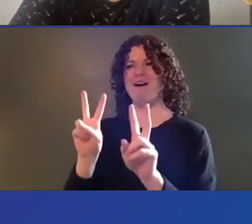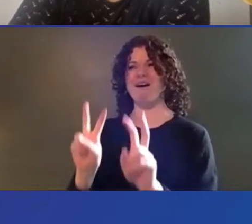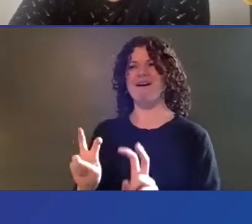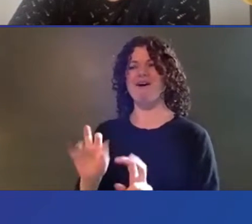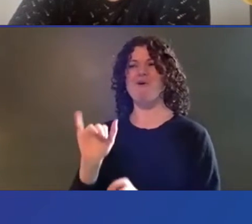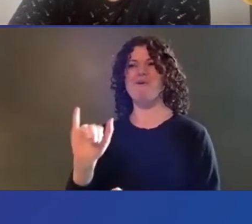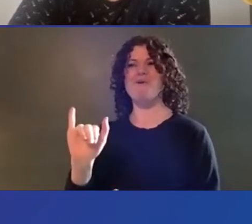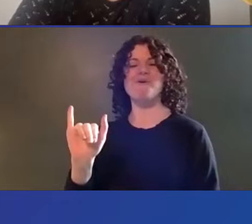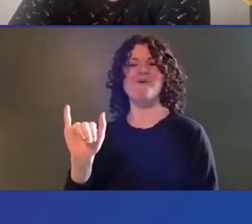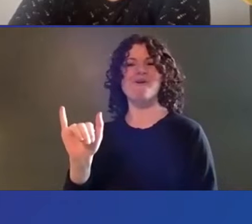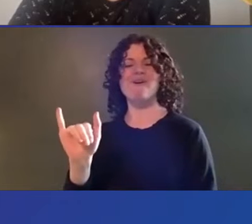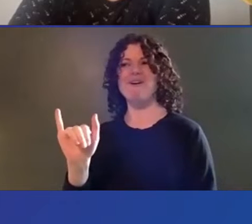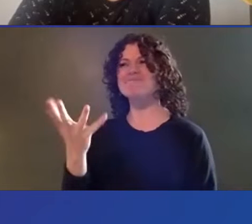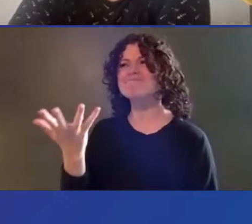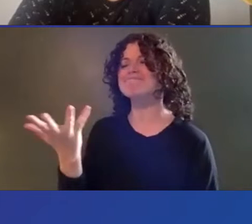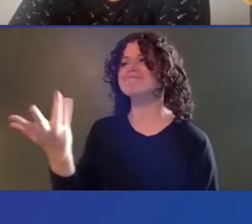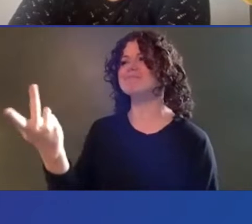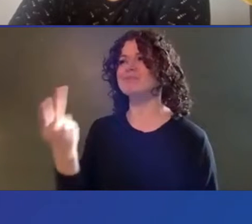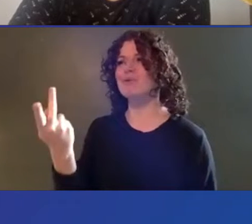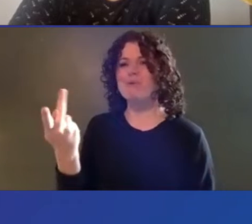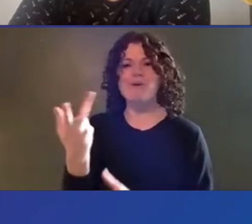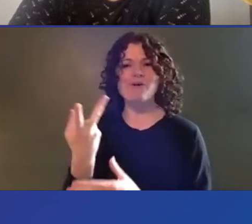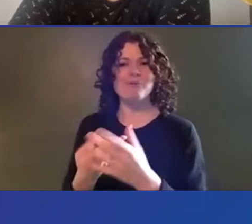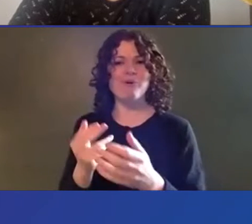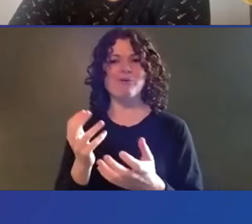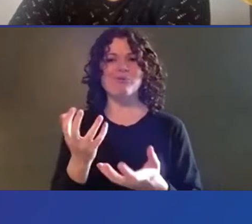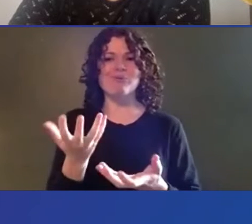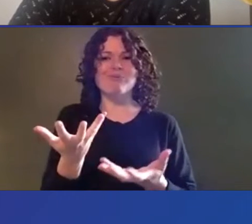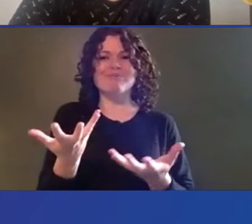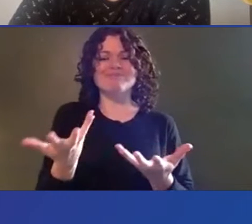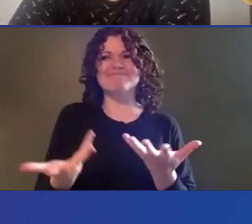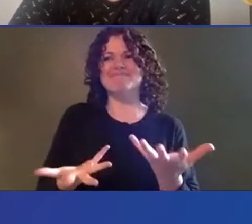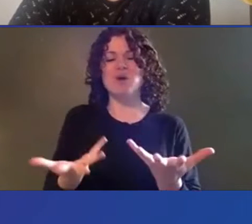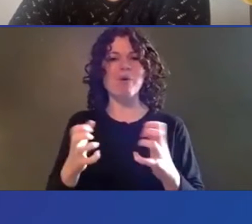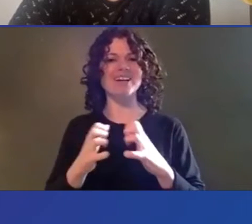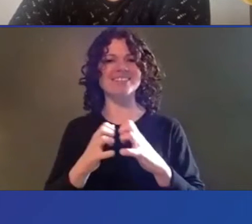know, we both want to create an